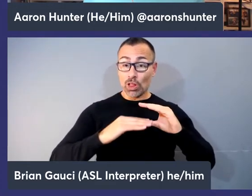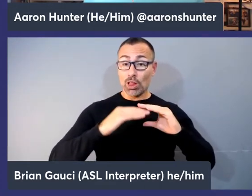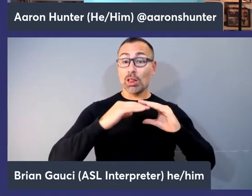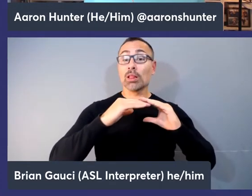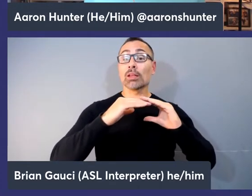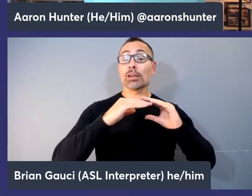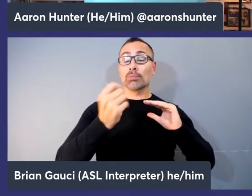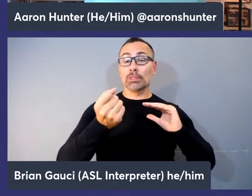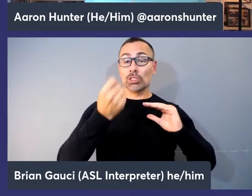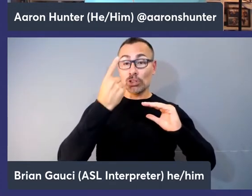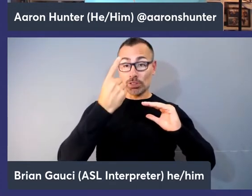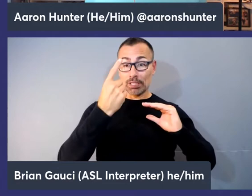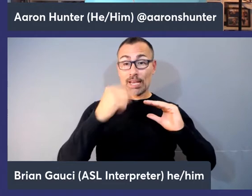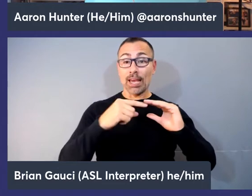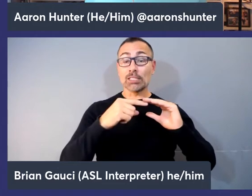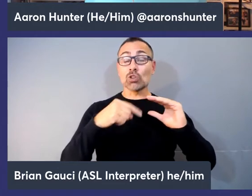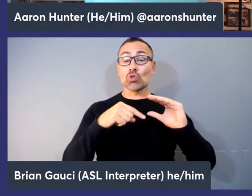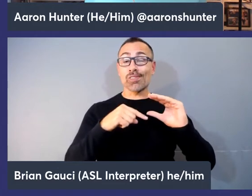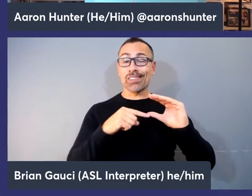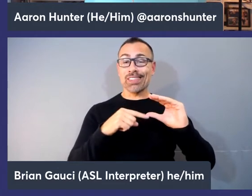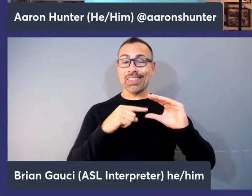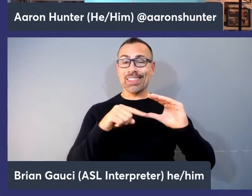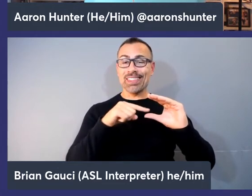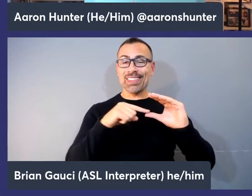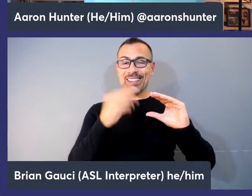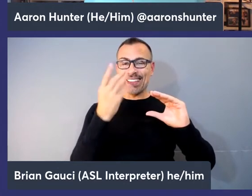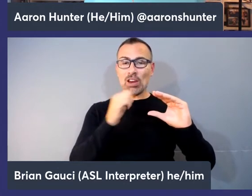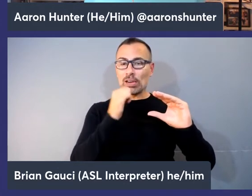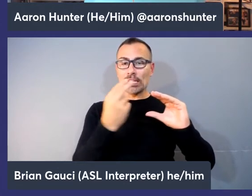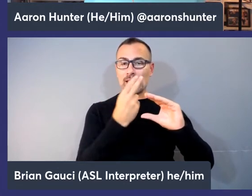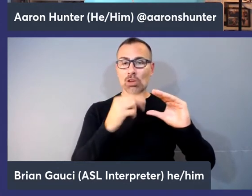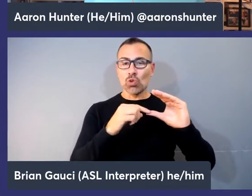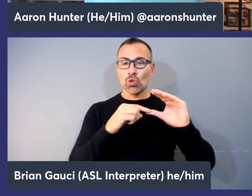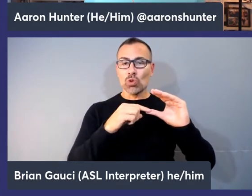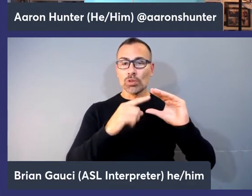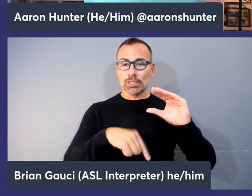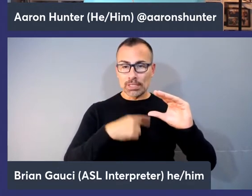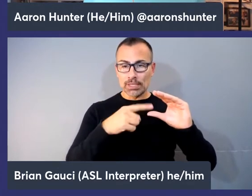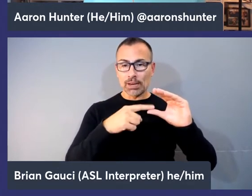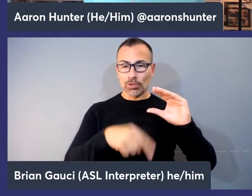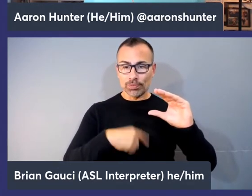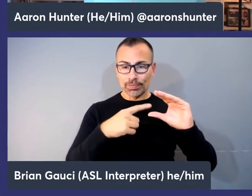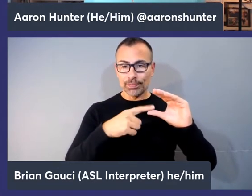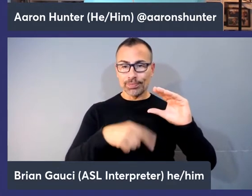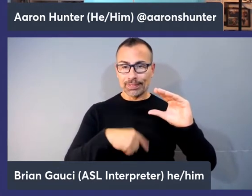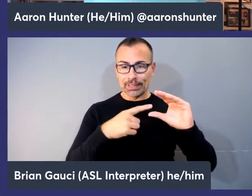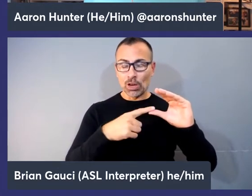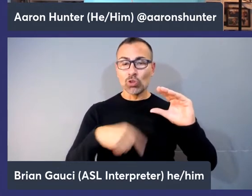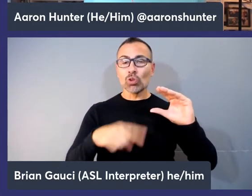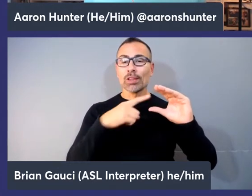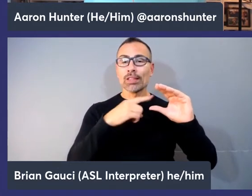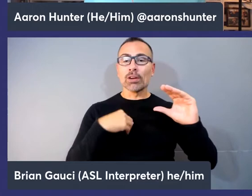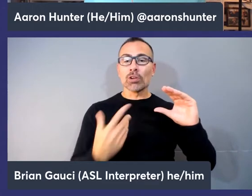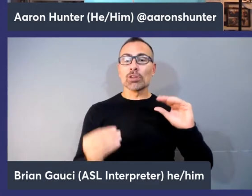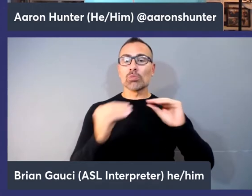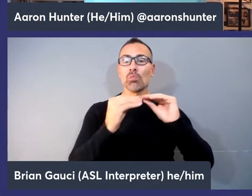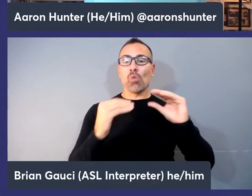used data from the cache to make room for more data. So we're managing the capacity on behalf of the customer's workload.